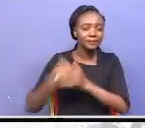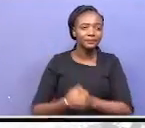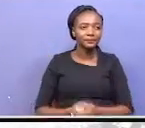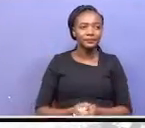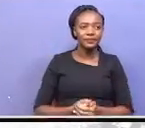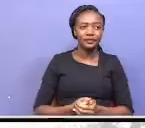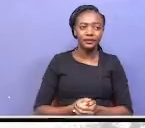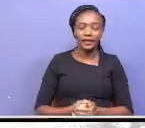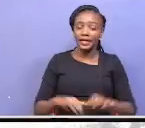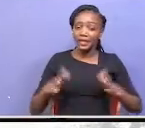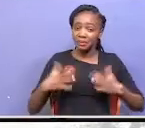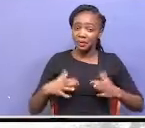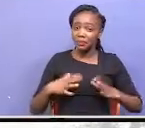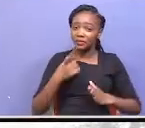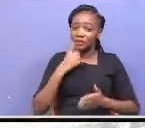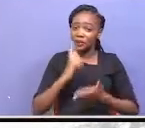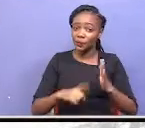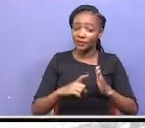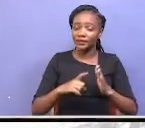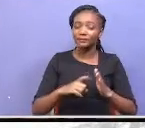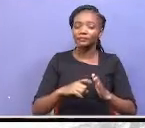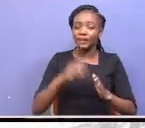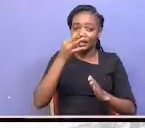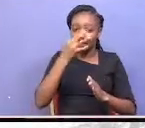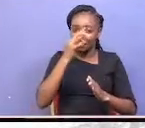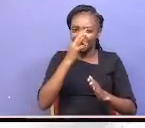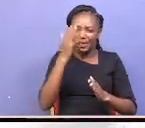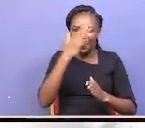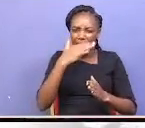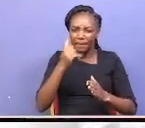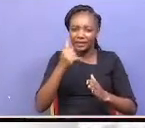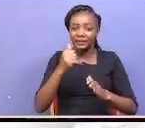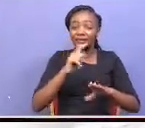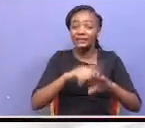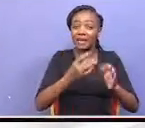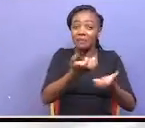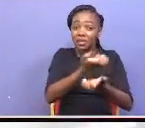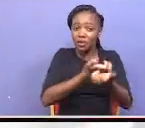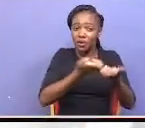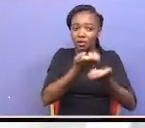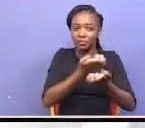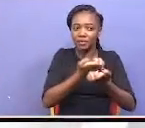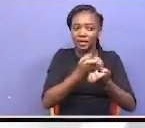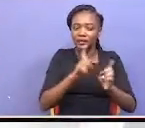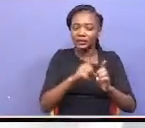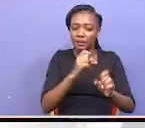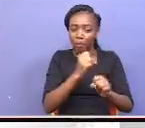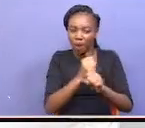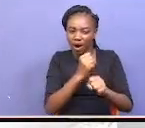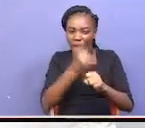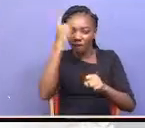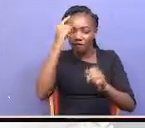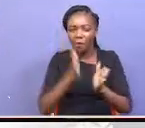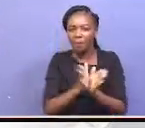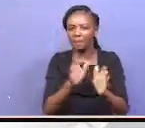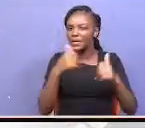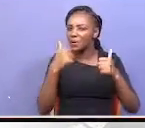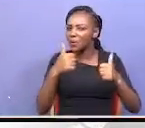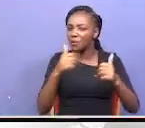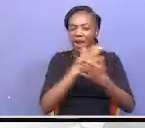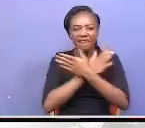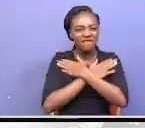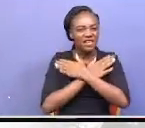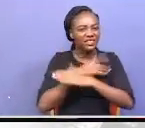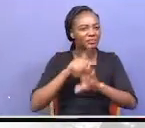Kibaki akitajwa na wengi kuwa shujaa kwa masuala ya uchumi na kwa uadilifu wake katika kazi ya umma pasi kuweka urafiki kazini. I